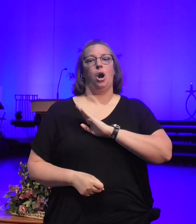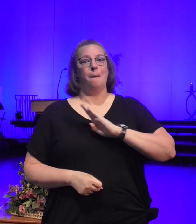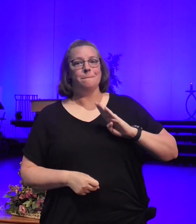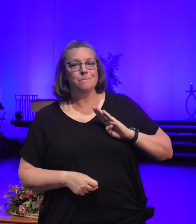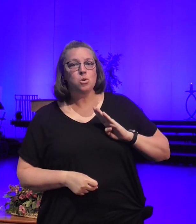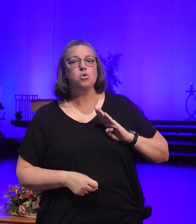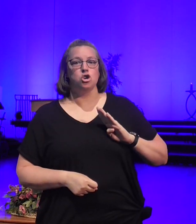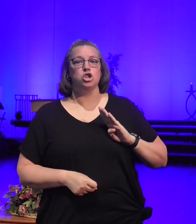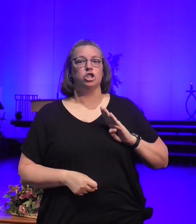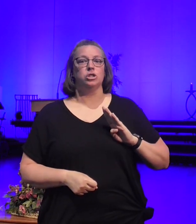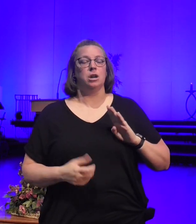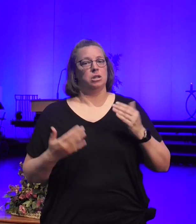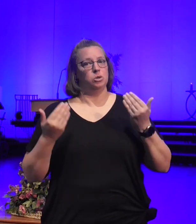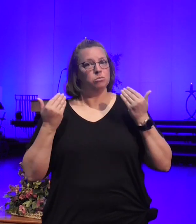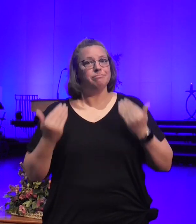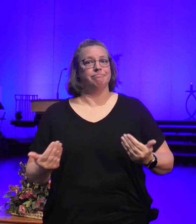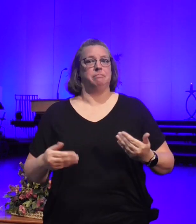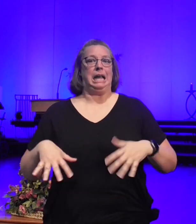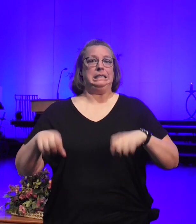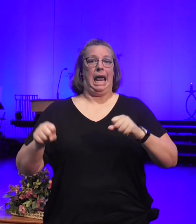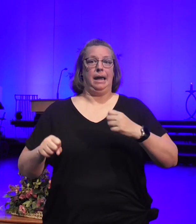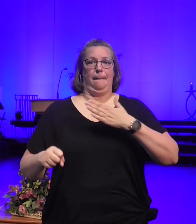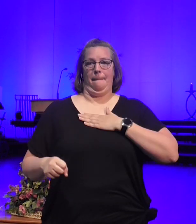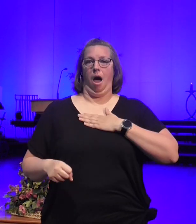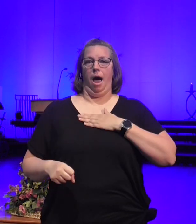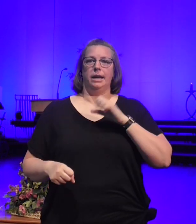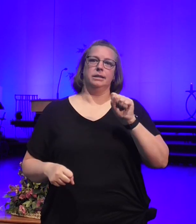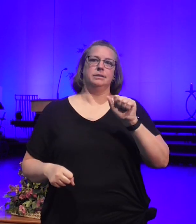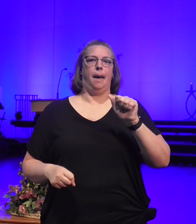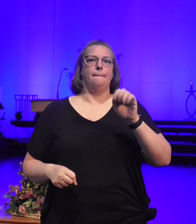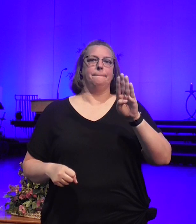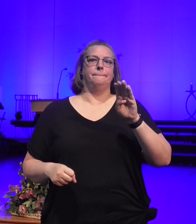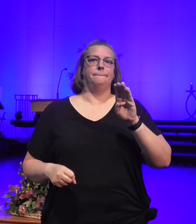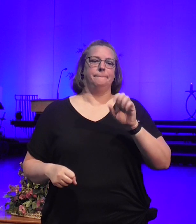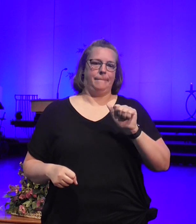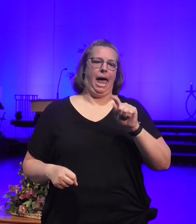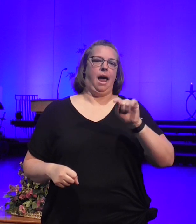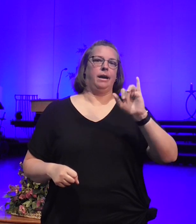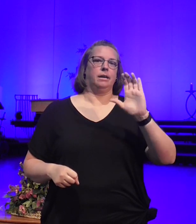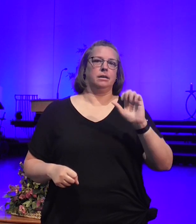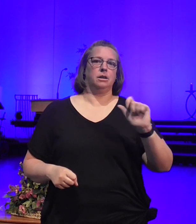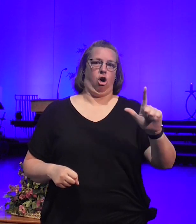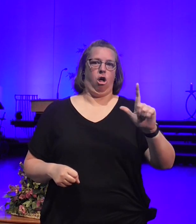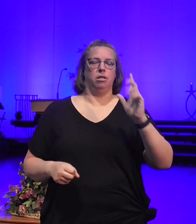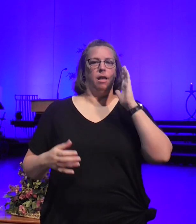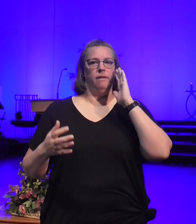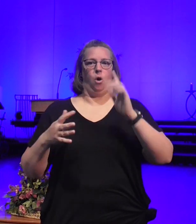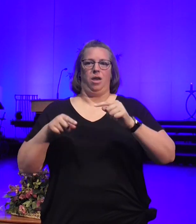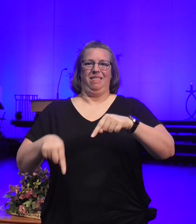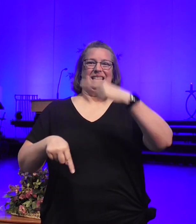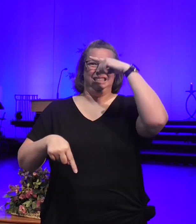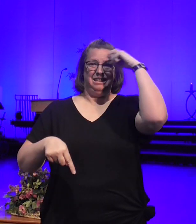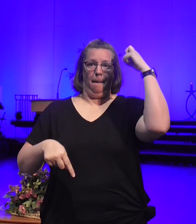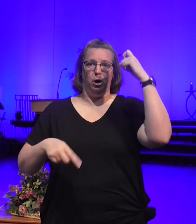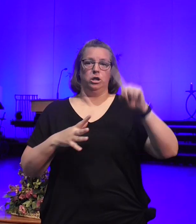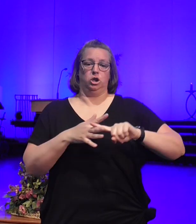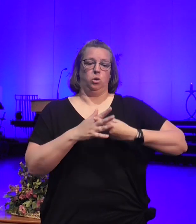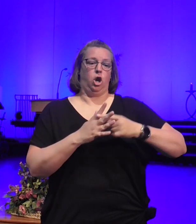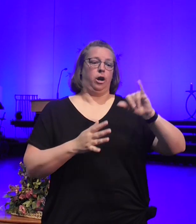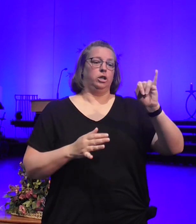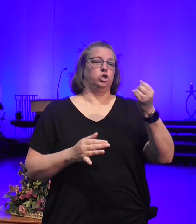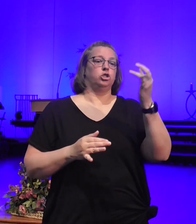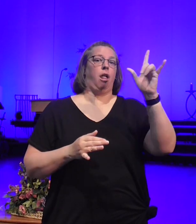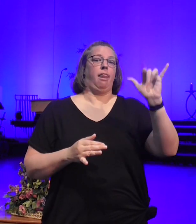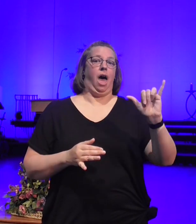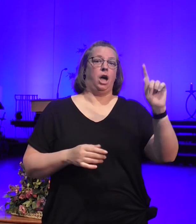Trustees to actually take my sabbatical this summer. And so I will be here for the rest of this month, but starting July 1 through